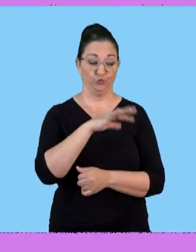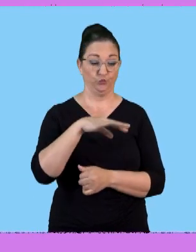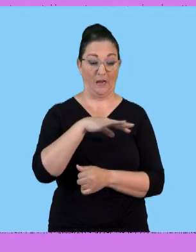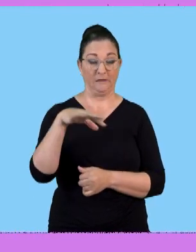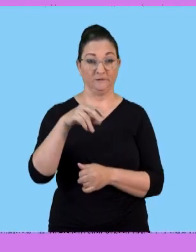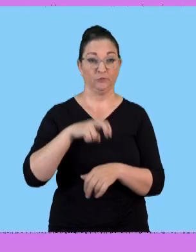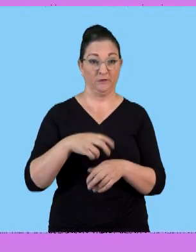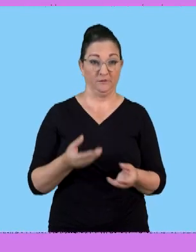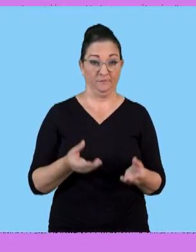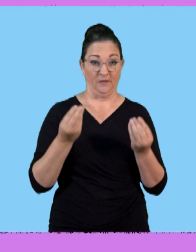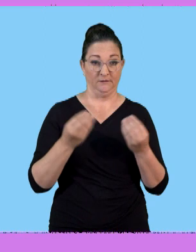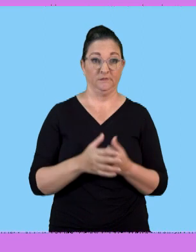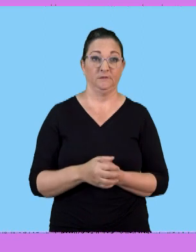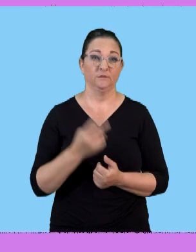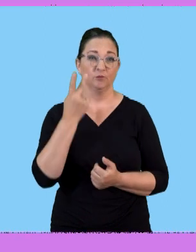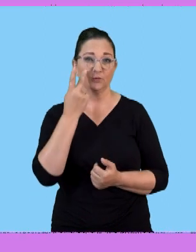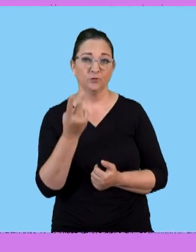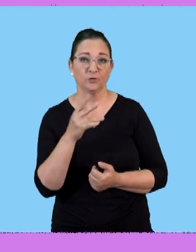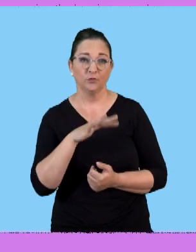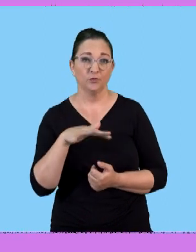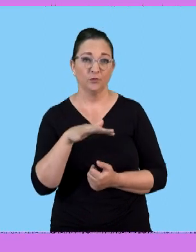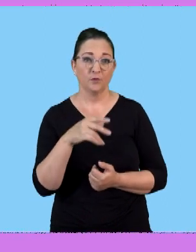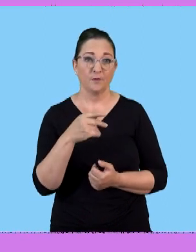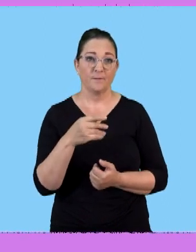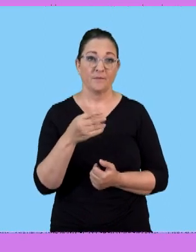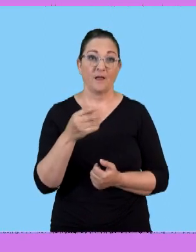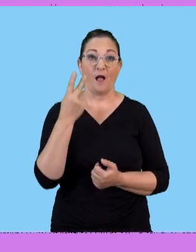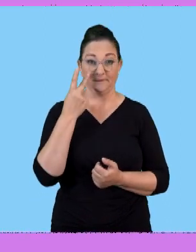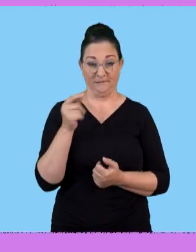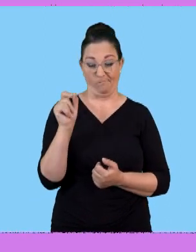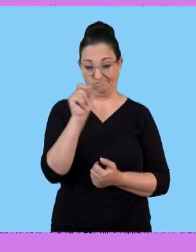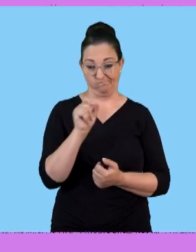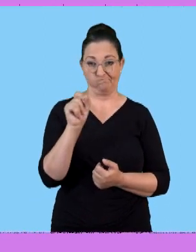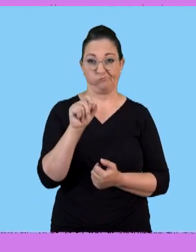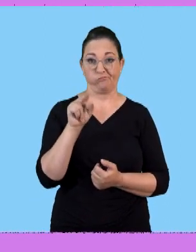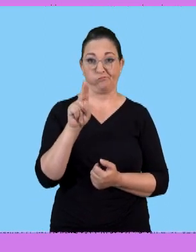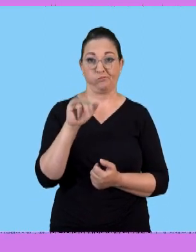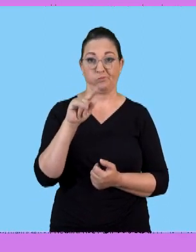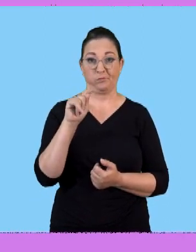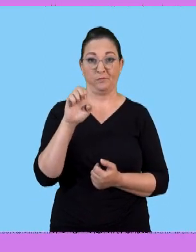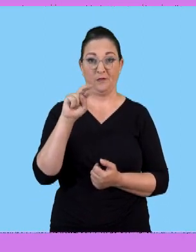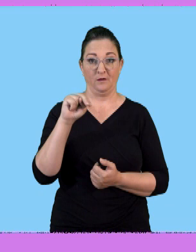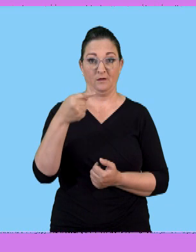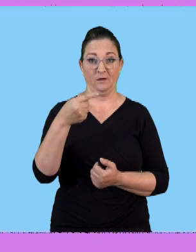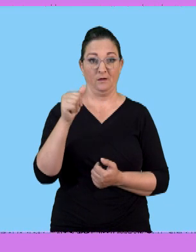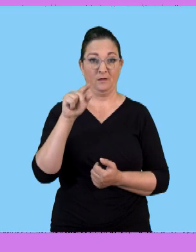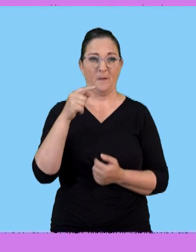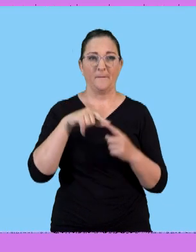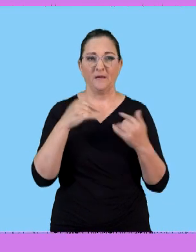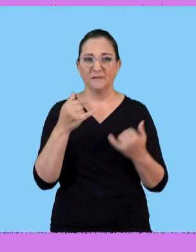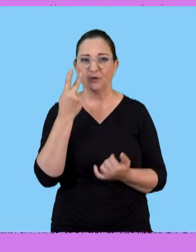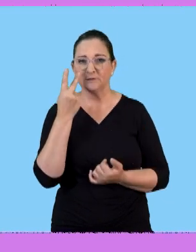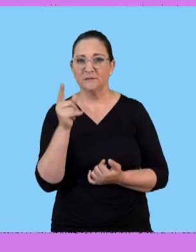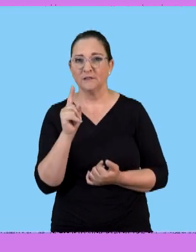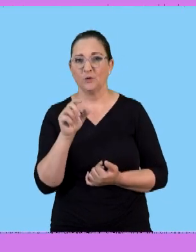places. All right, so if I look at my map, here I can see Uitenhage, And now I'm looking for